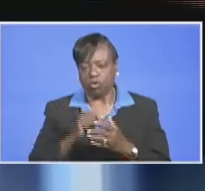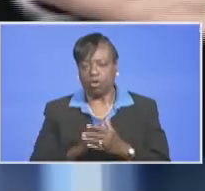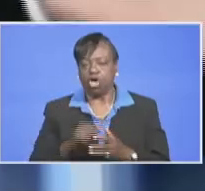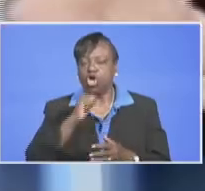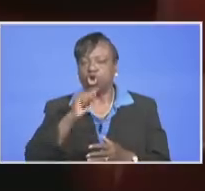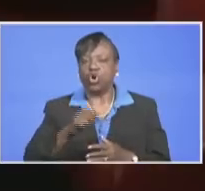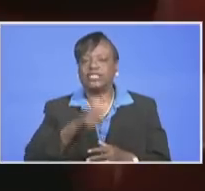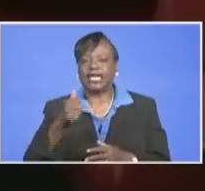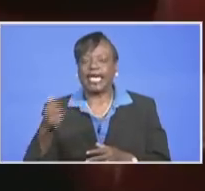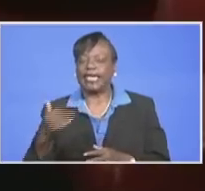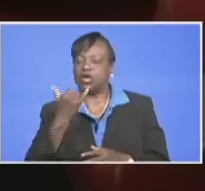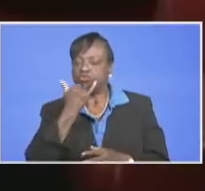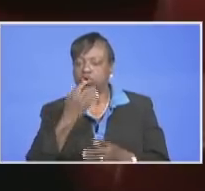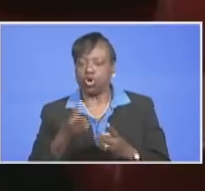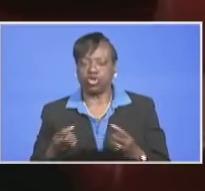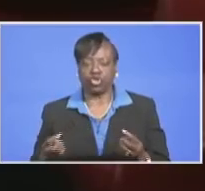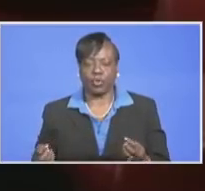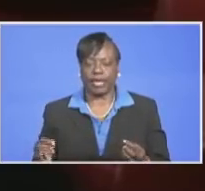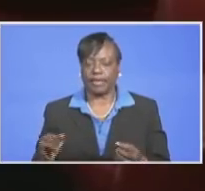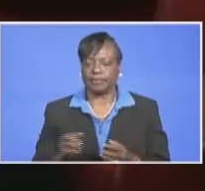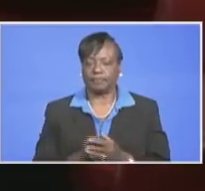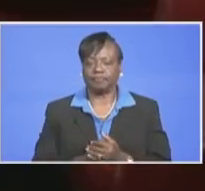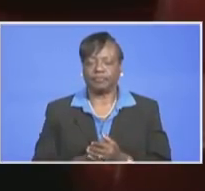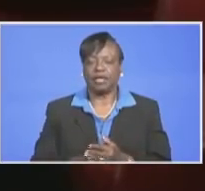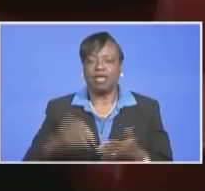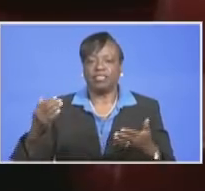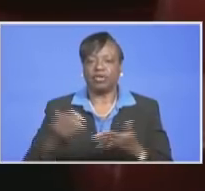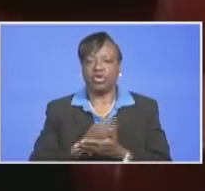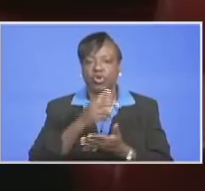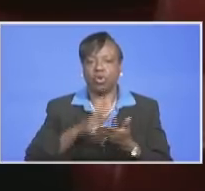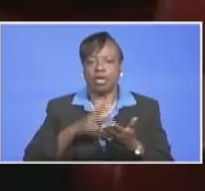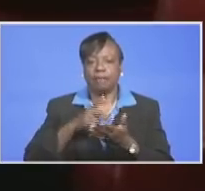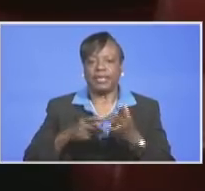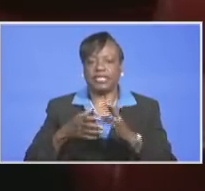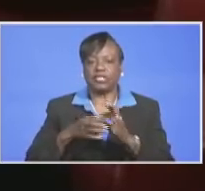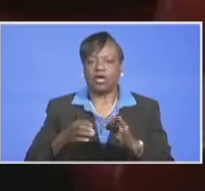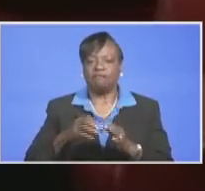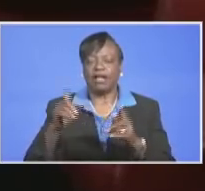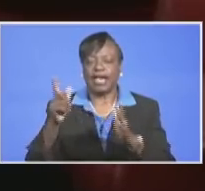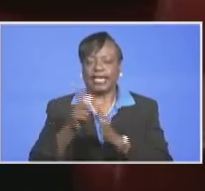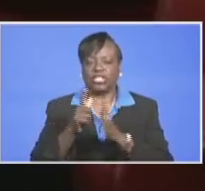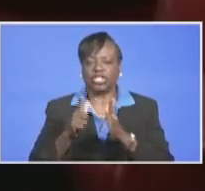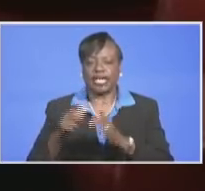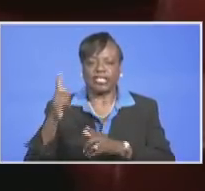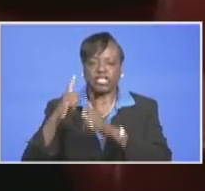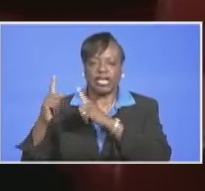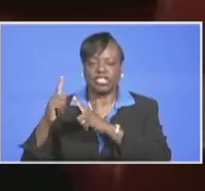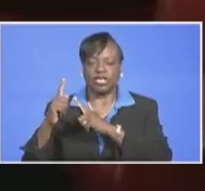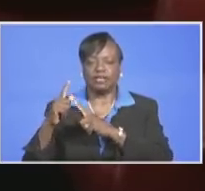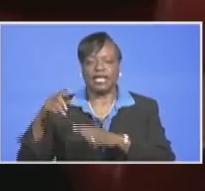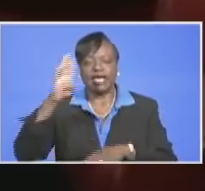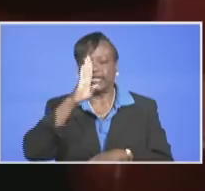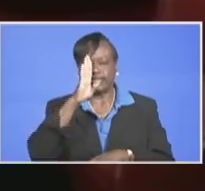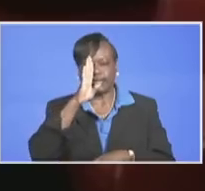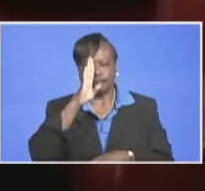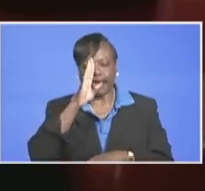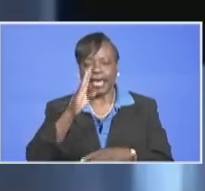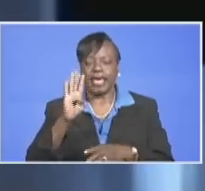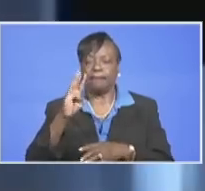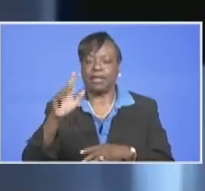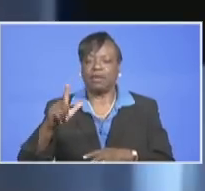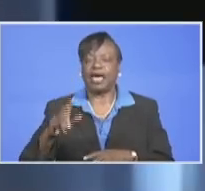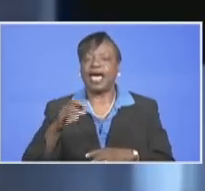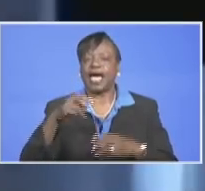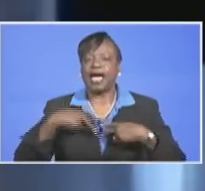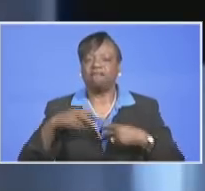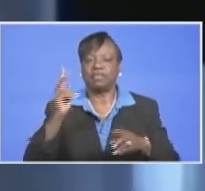Not any offense. The new piece of legislation, once dubbed as the Spy Bill, will also provide further protection for citizens.